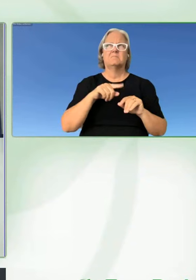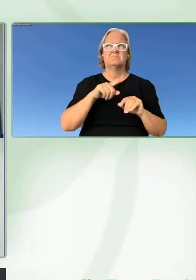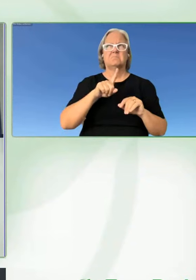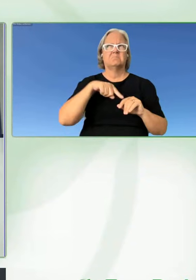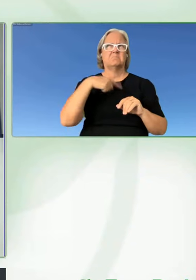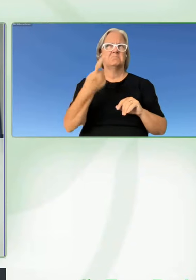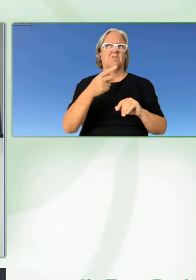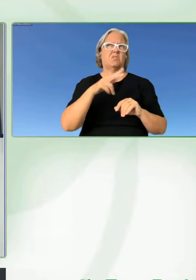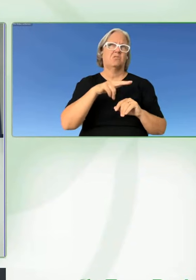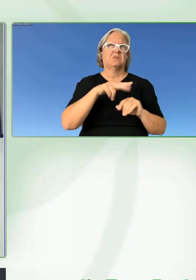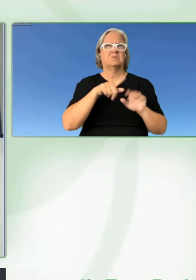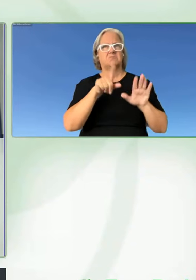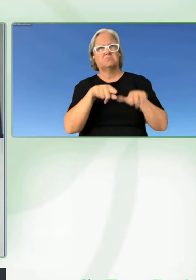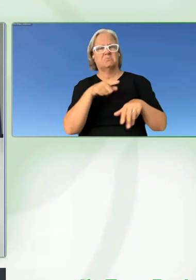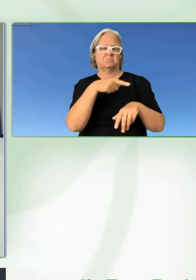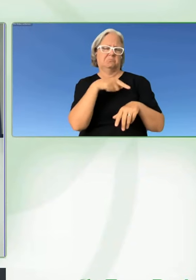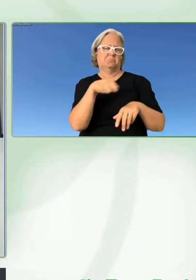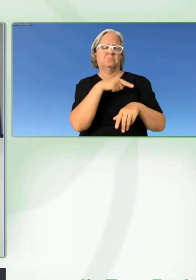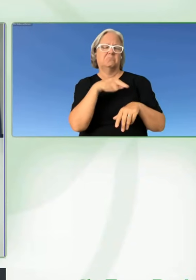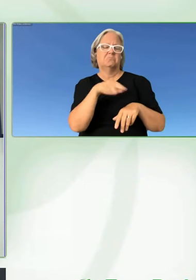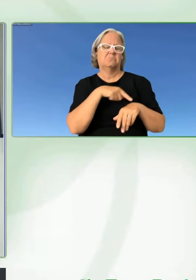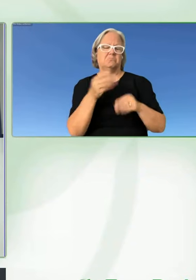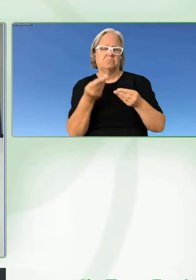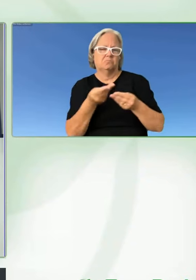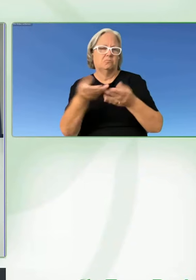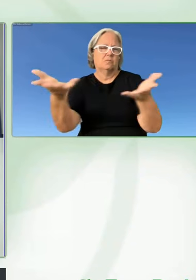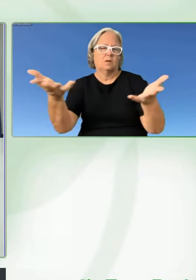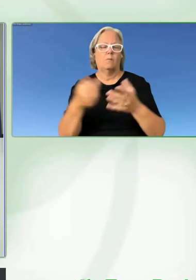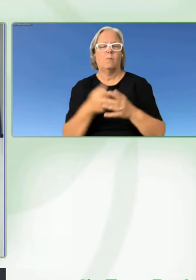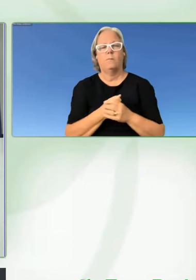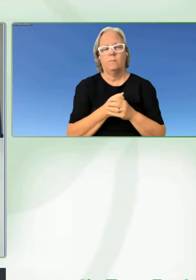this year. And in this guide,